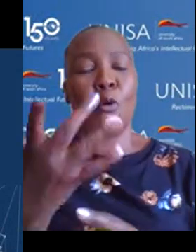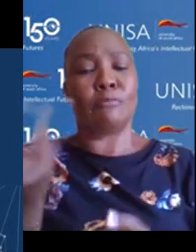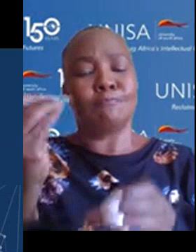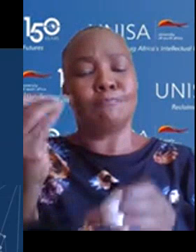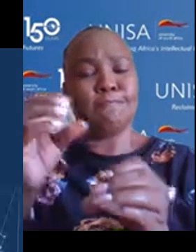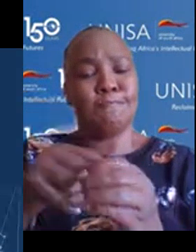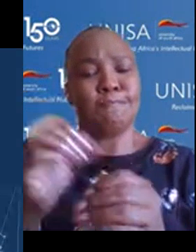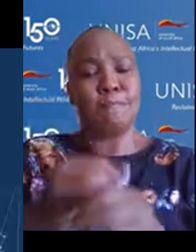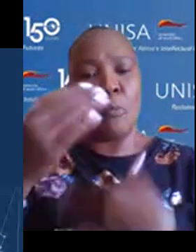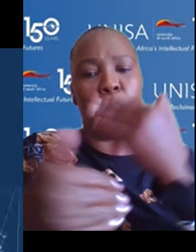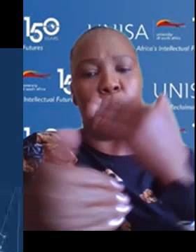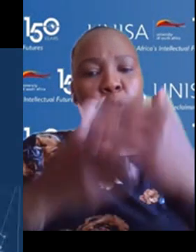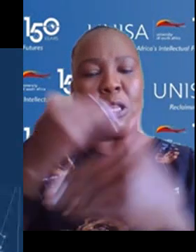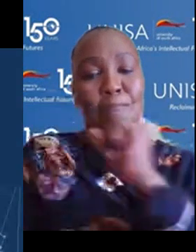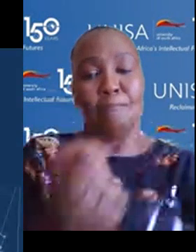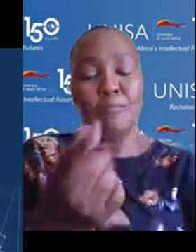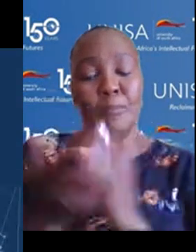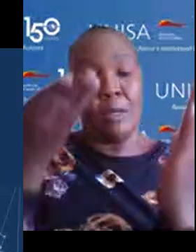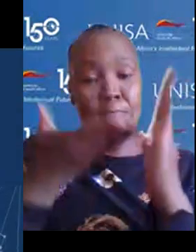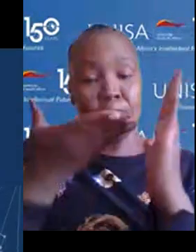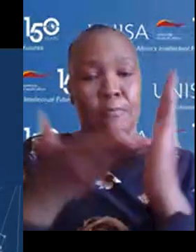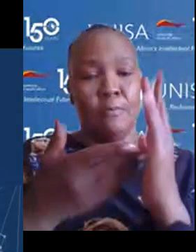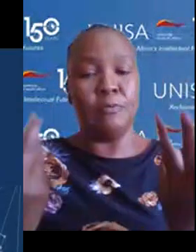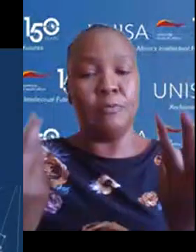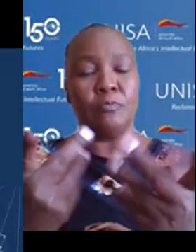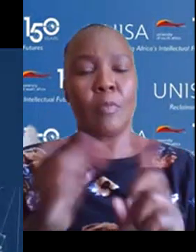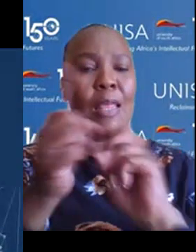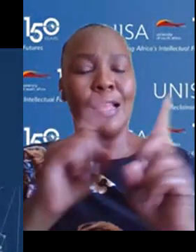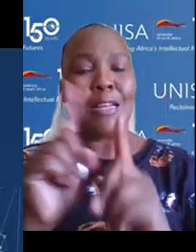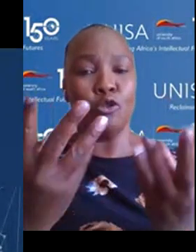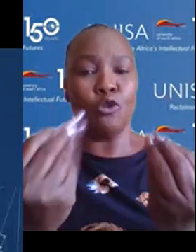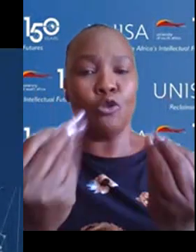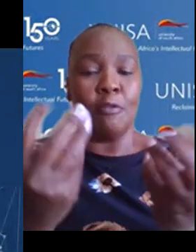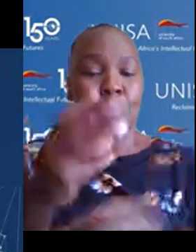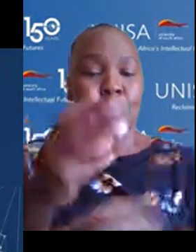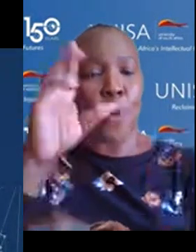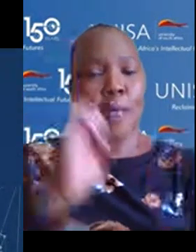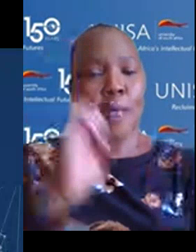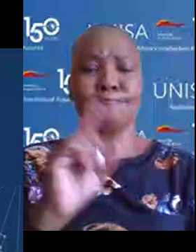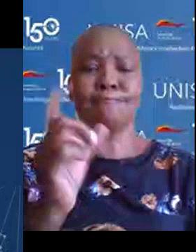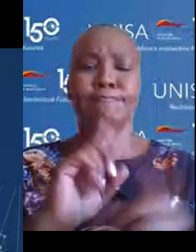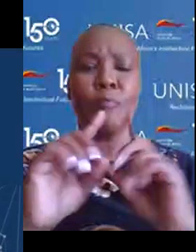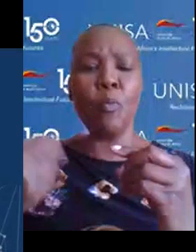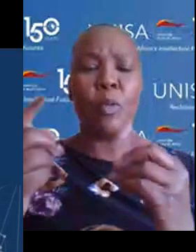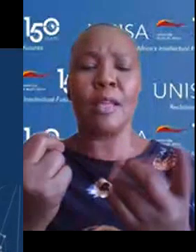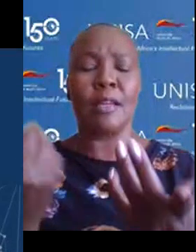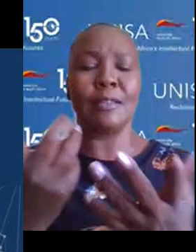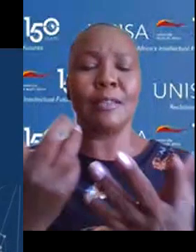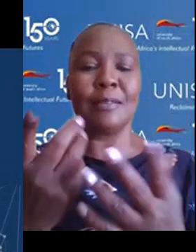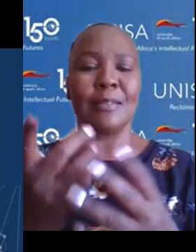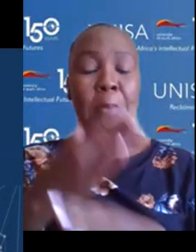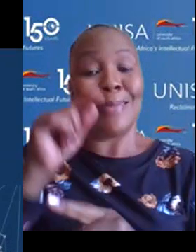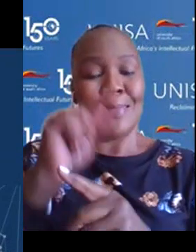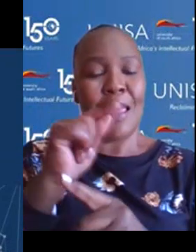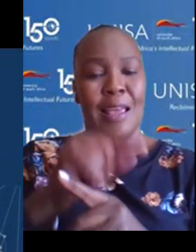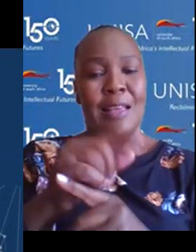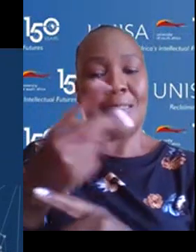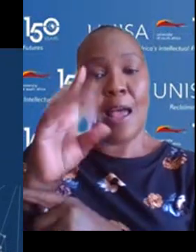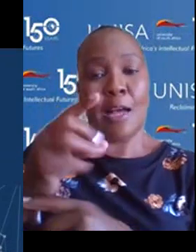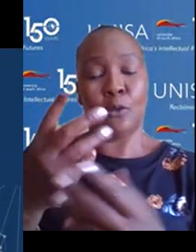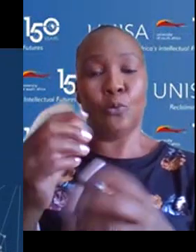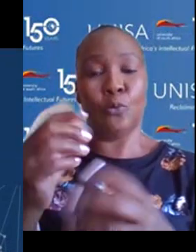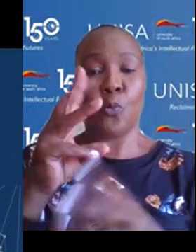processing happens. When we talk about software, now we are talking about the things that makes that hardware do things for